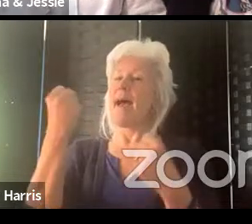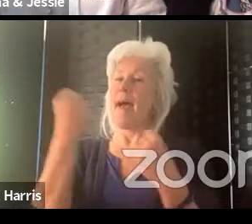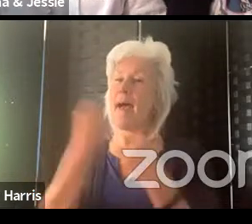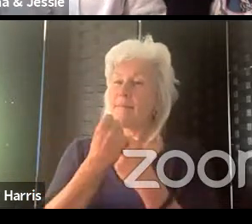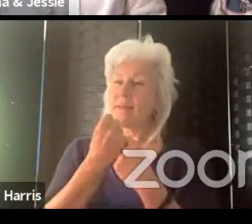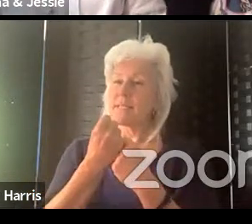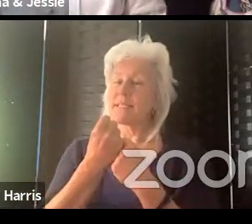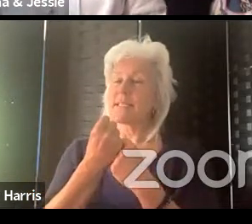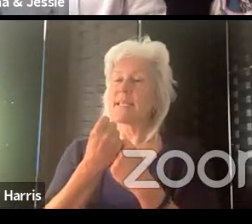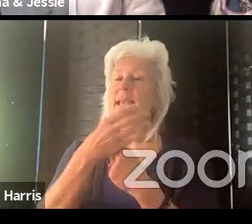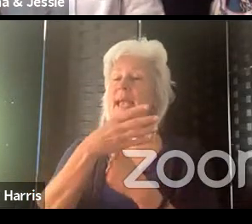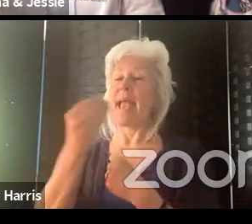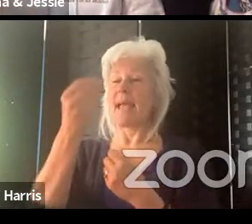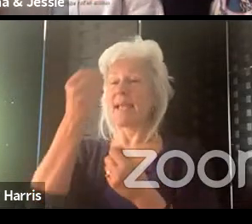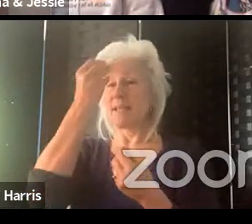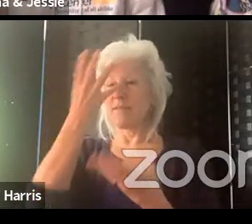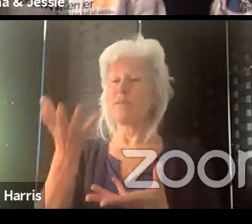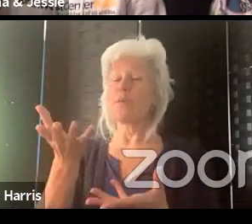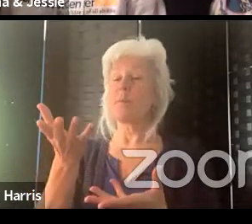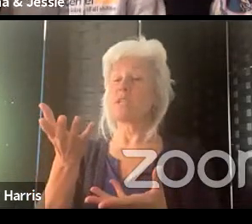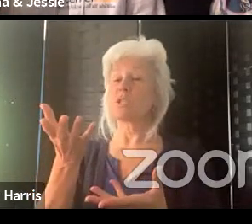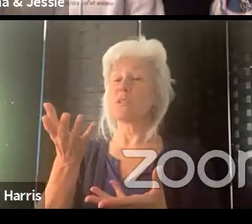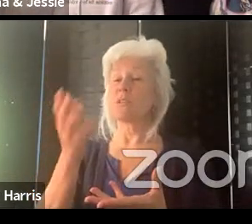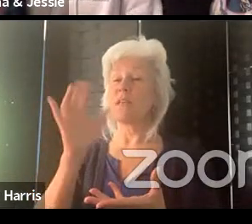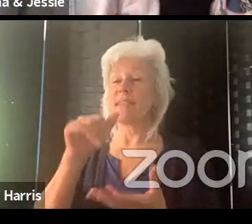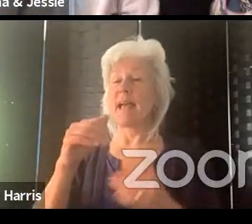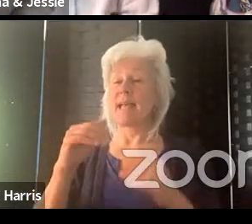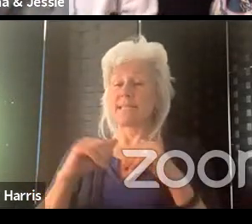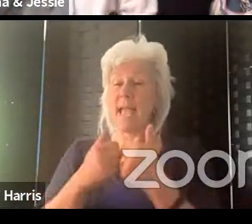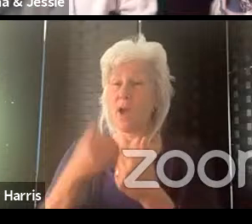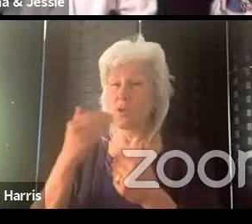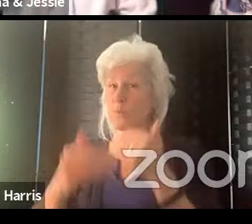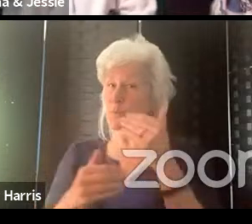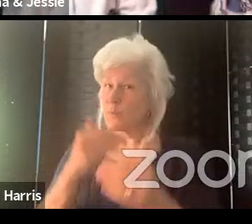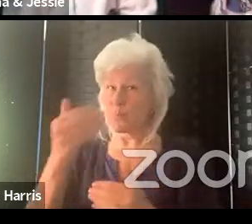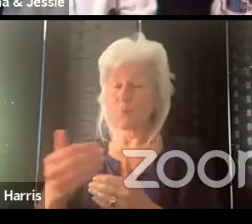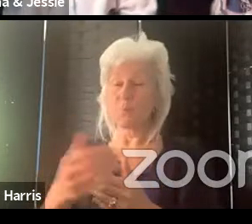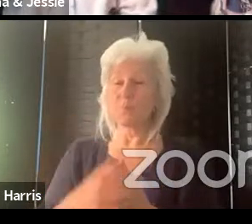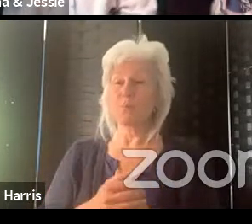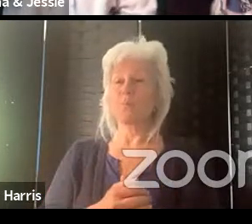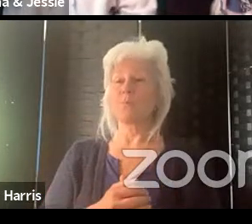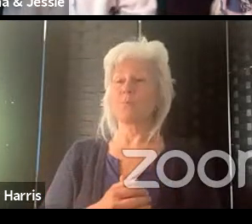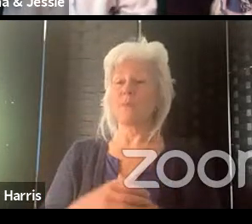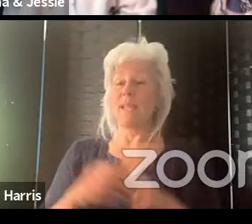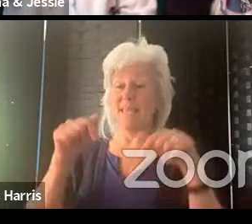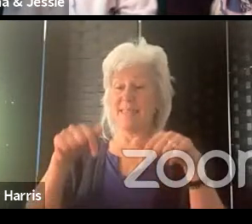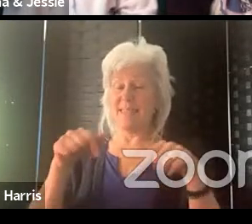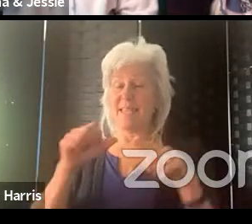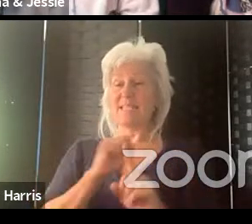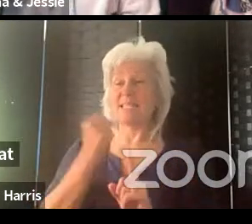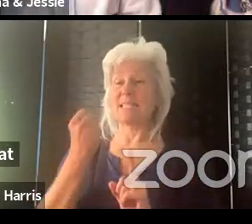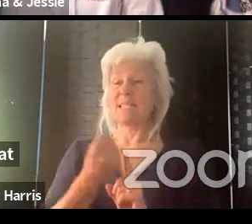and information are the way forward. And so in this scenario,